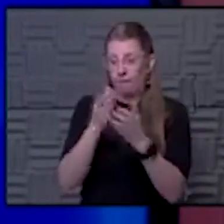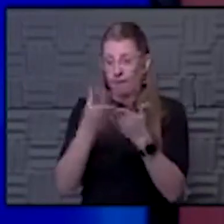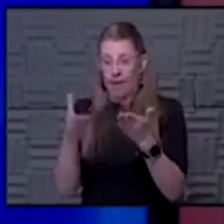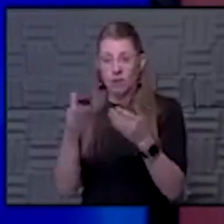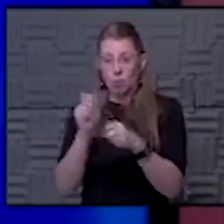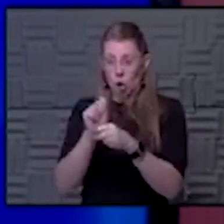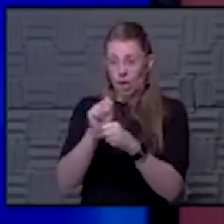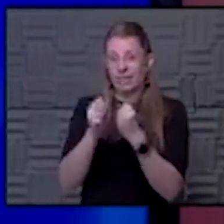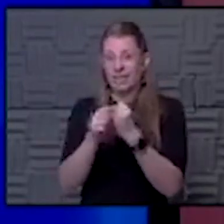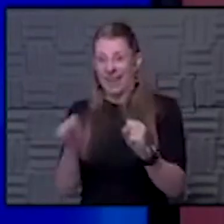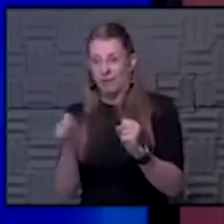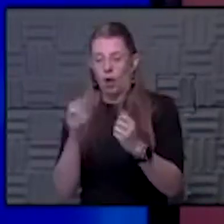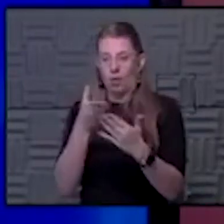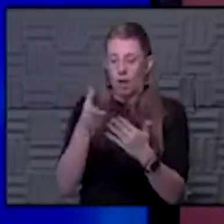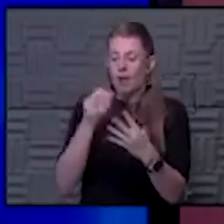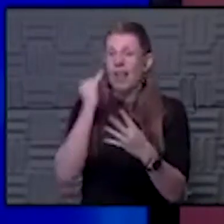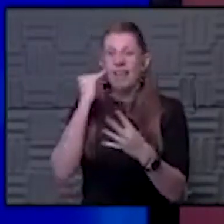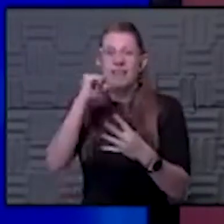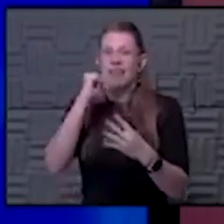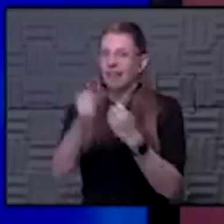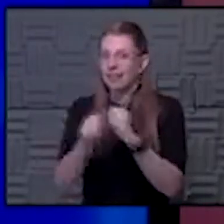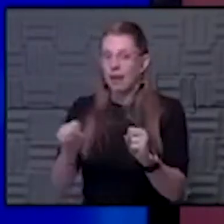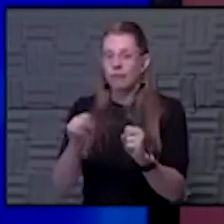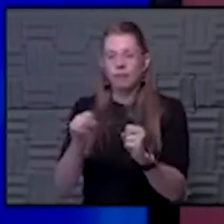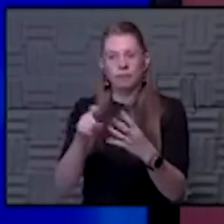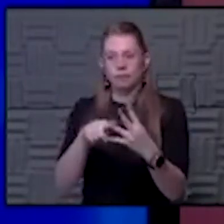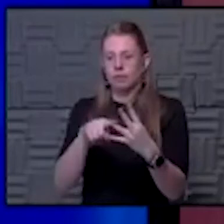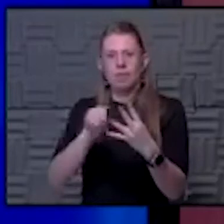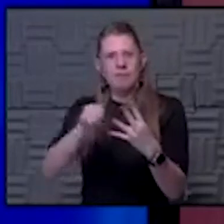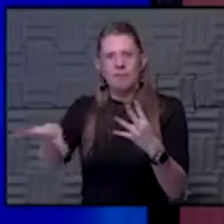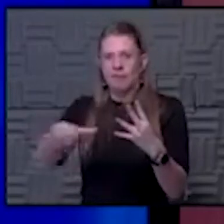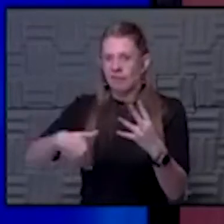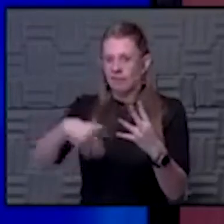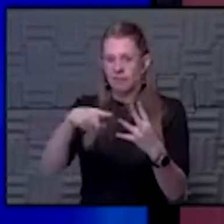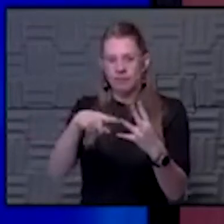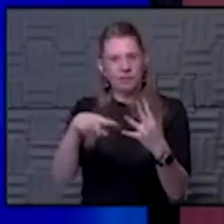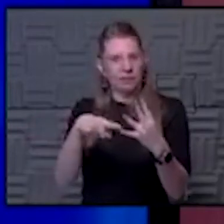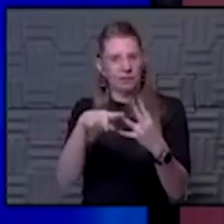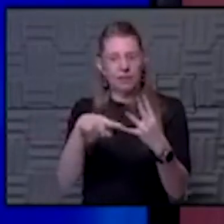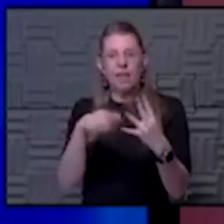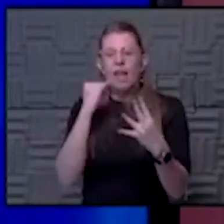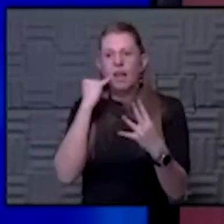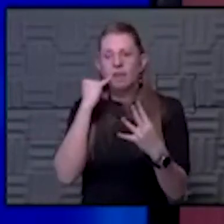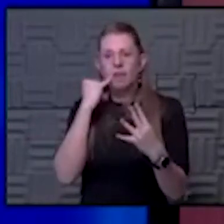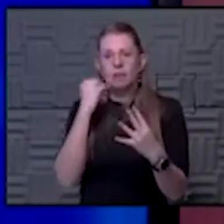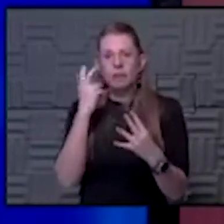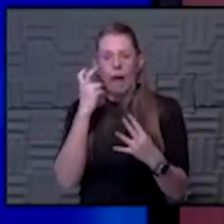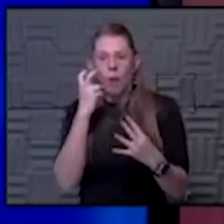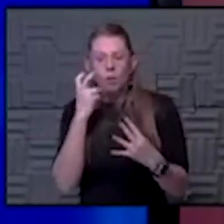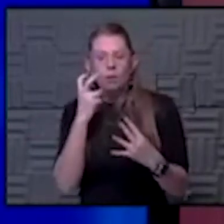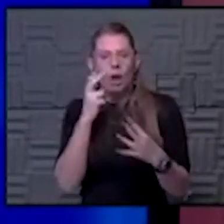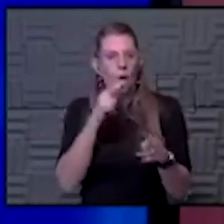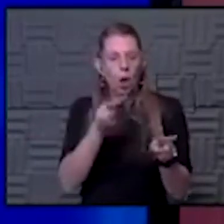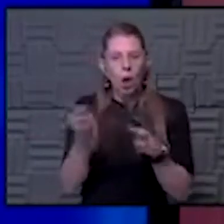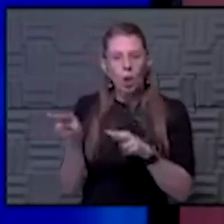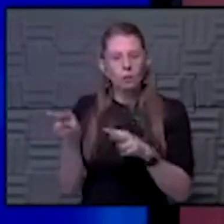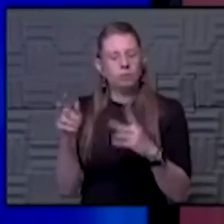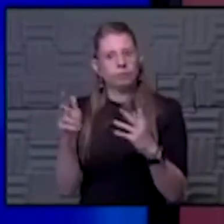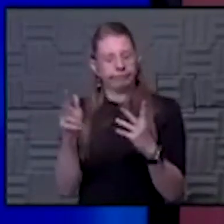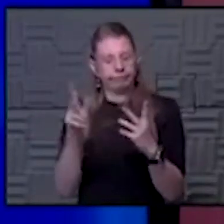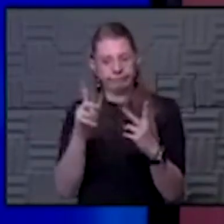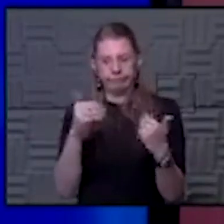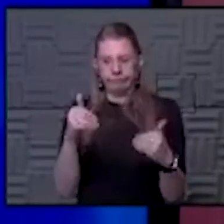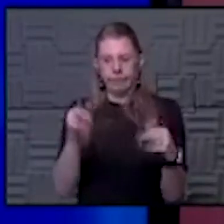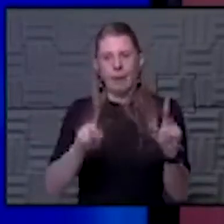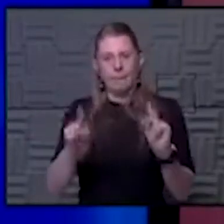and safe come out, and those that don't are not. And so if you have any doubt about that, just look at what's happening around you.